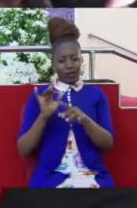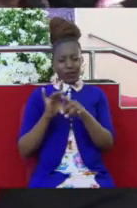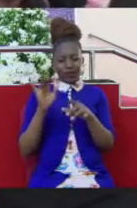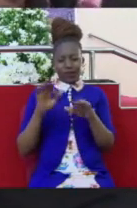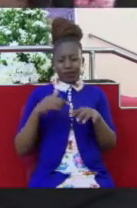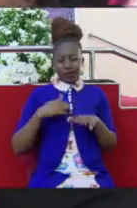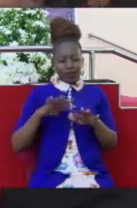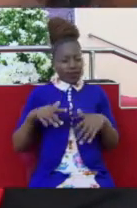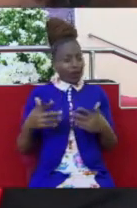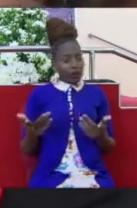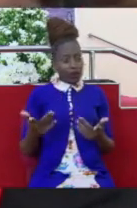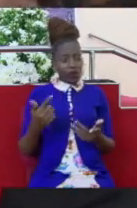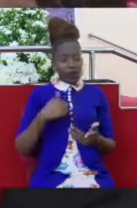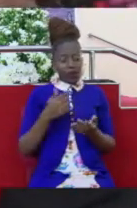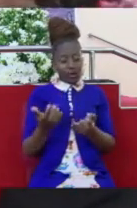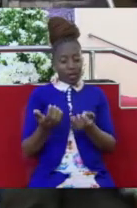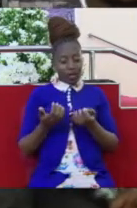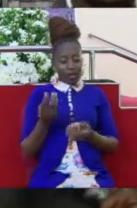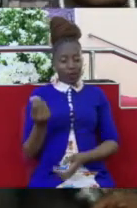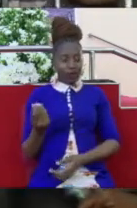You're not getting your money.